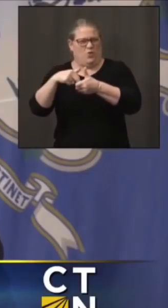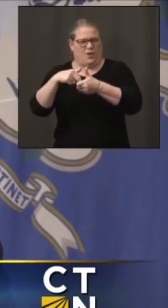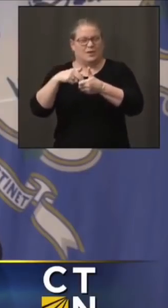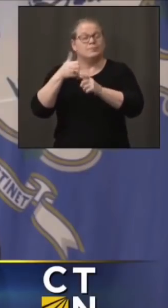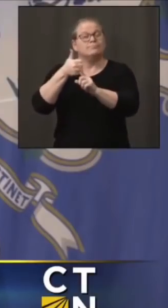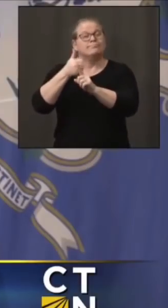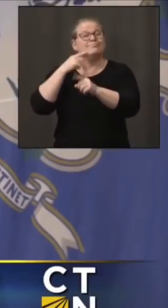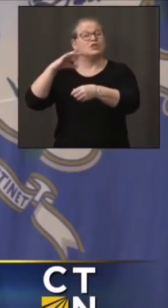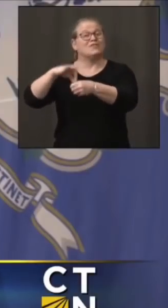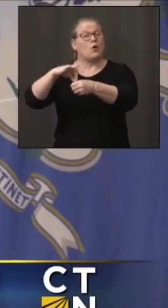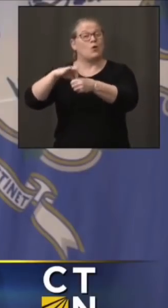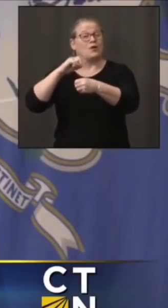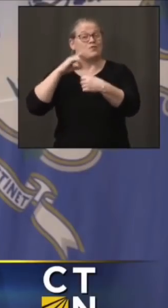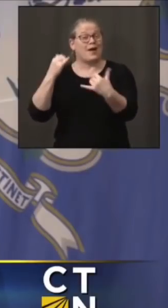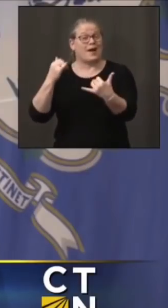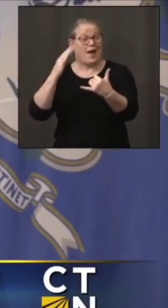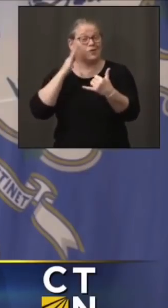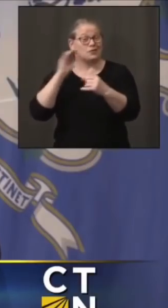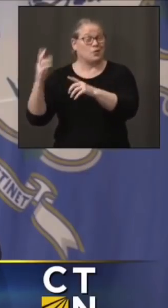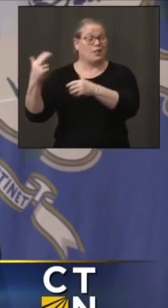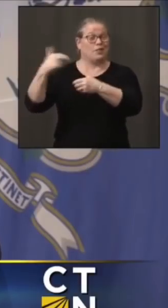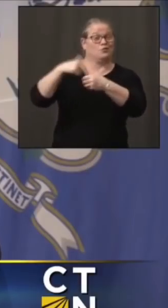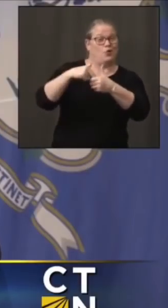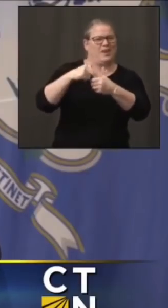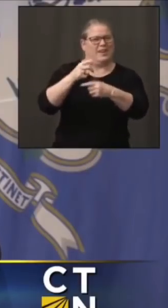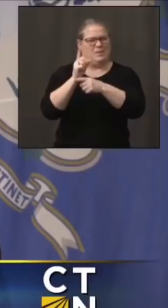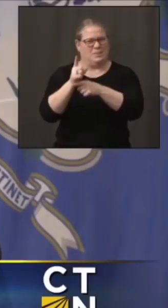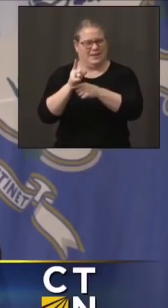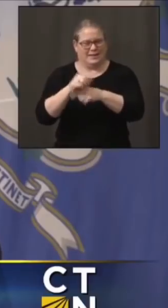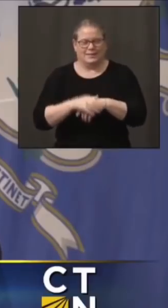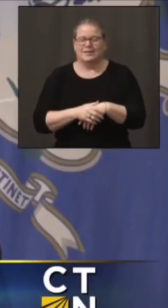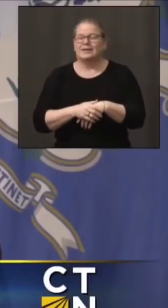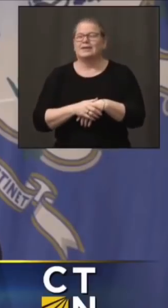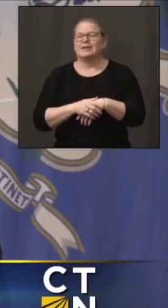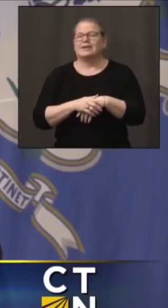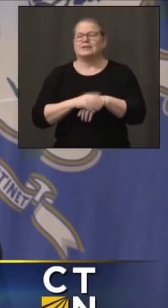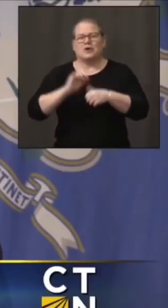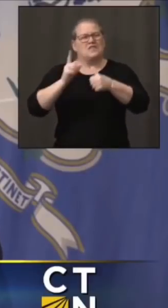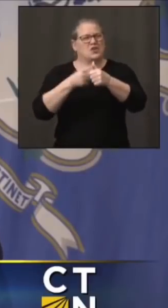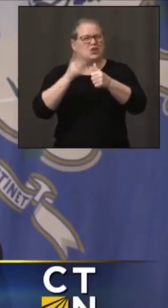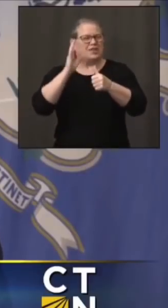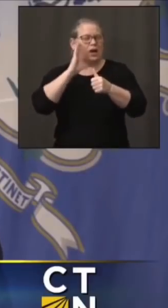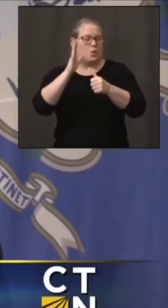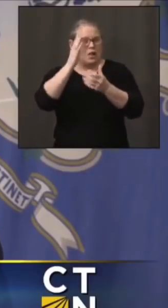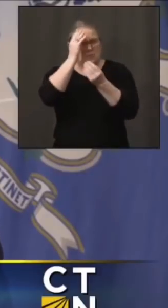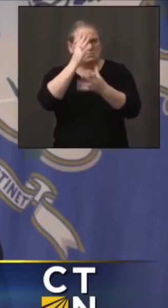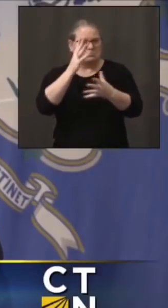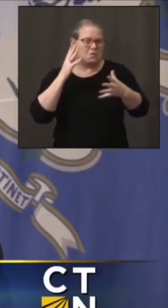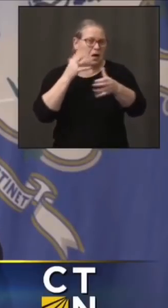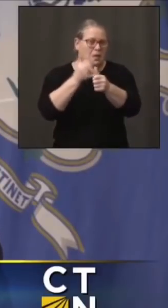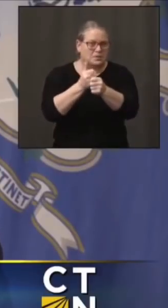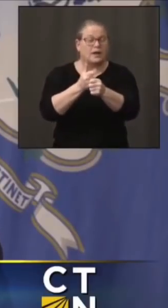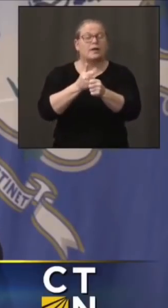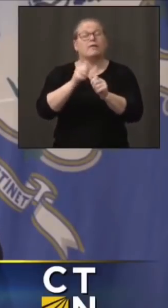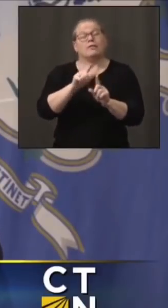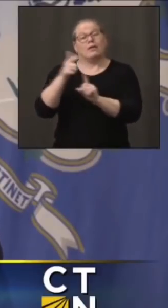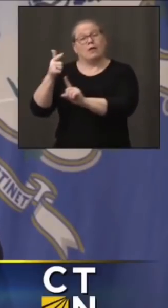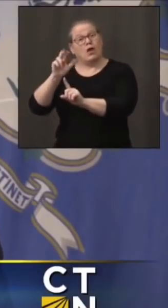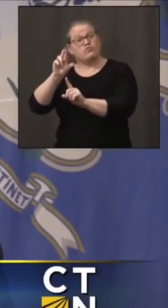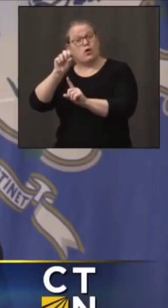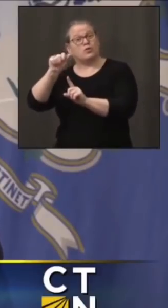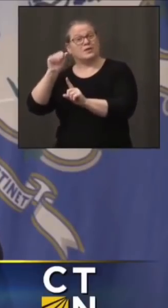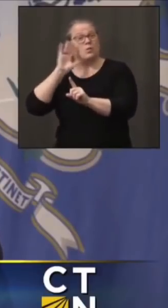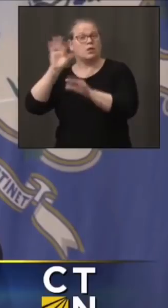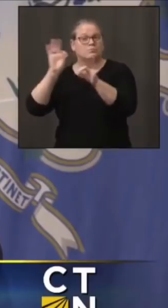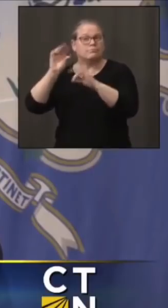busy voting. And I'll give you just a brief update before Rosa comes on and gives you an update of what's going on in Congress in terms of